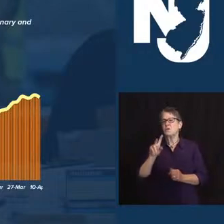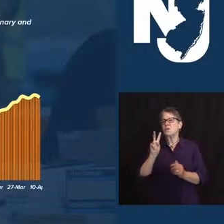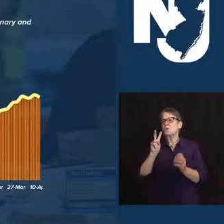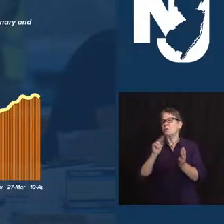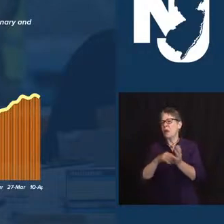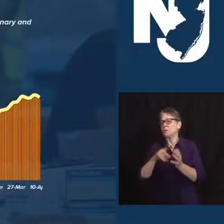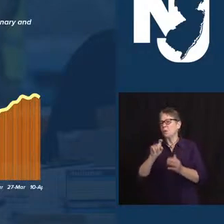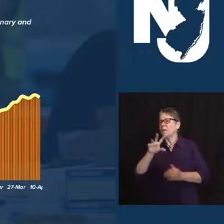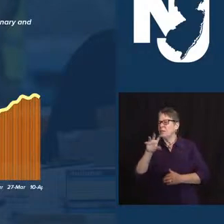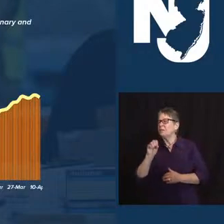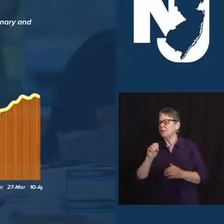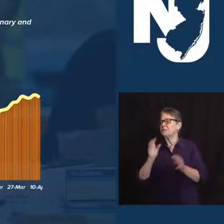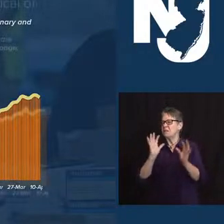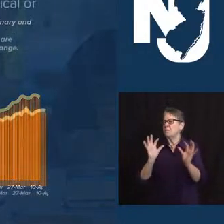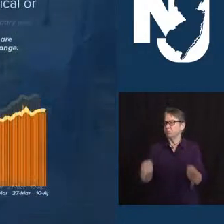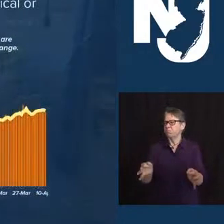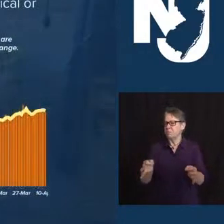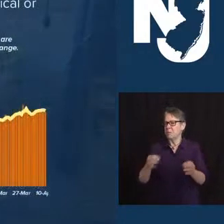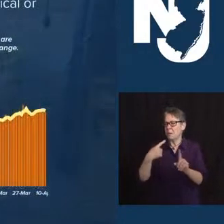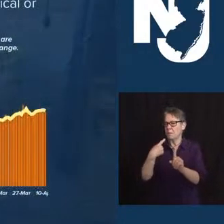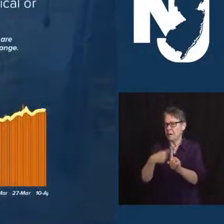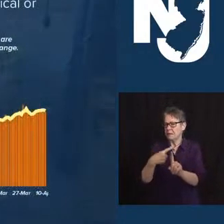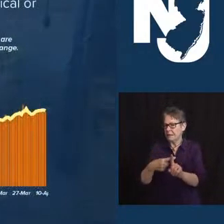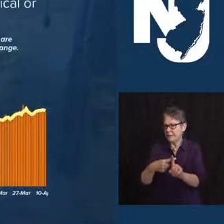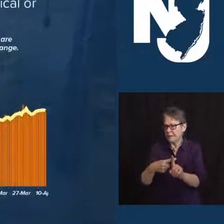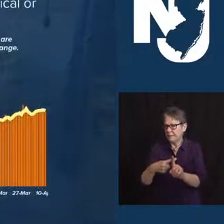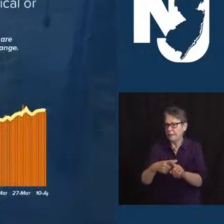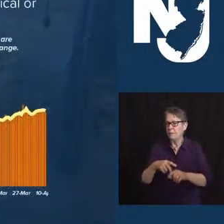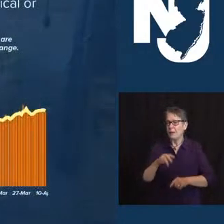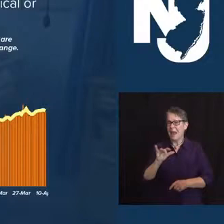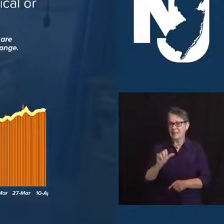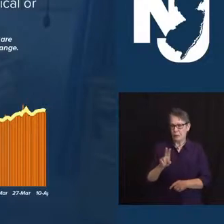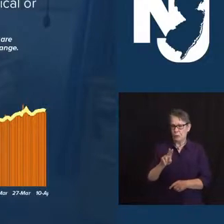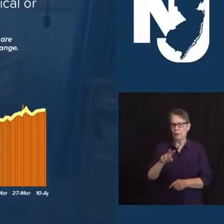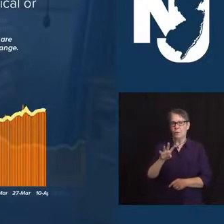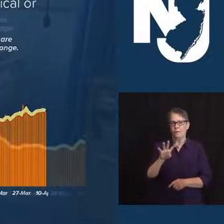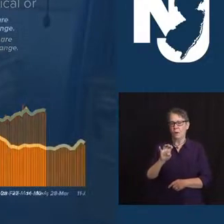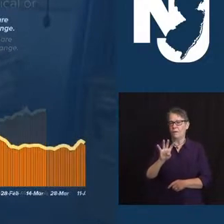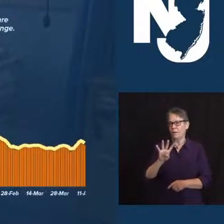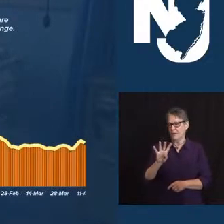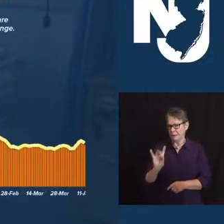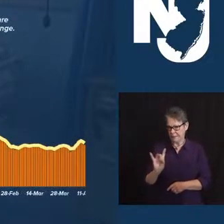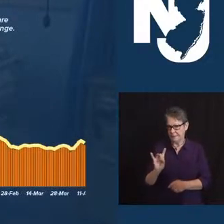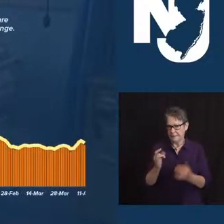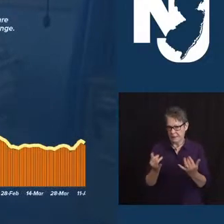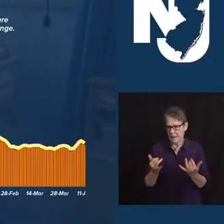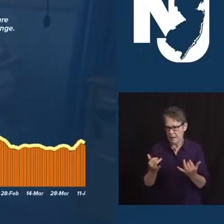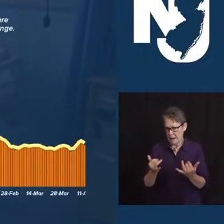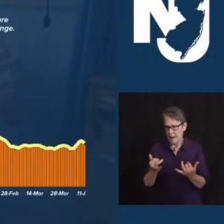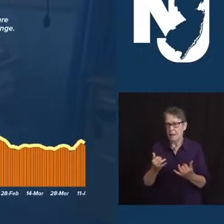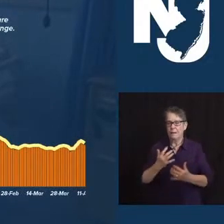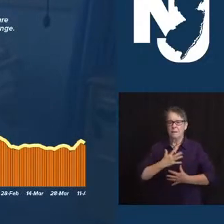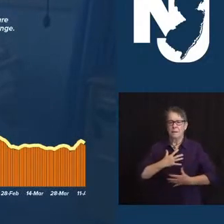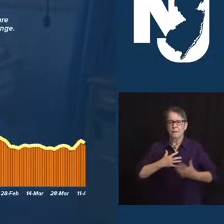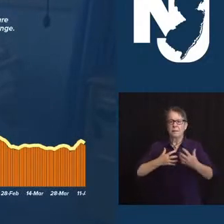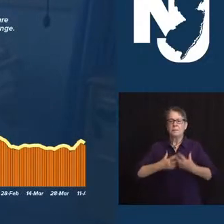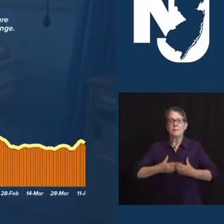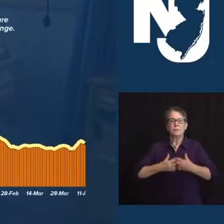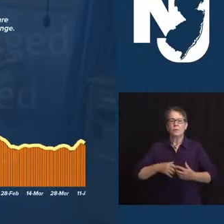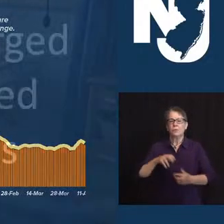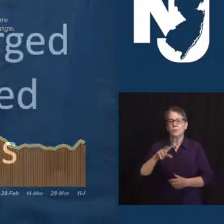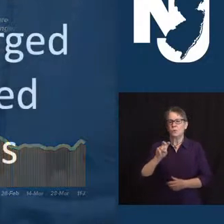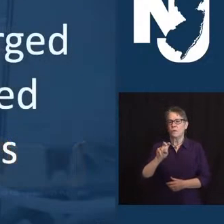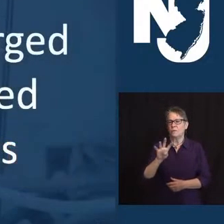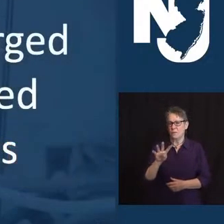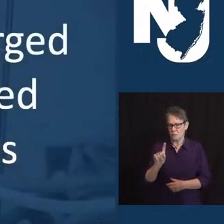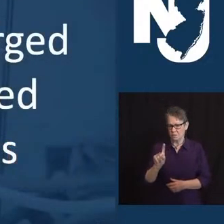positive. 448 of them are in intensive care, 241 on ventilators. Throughout the